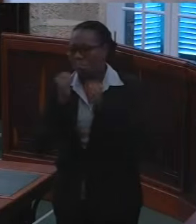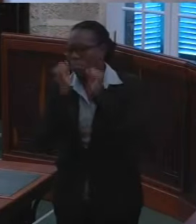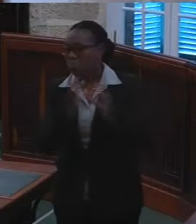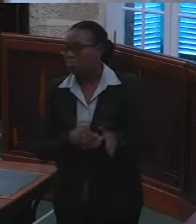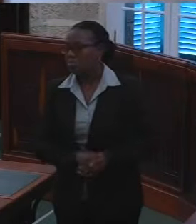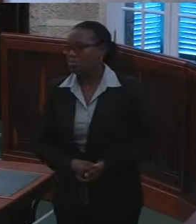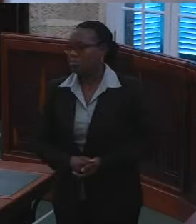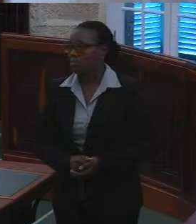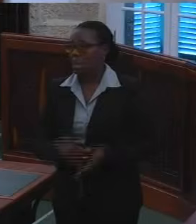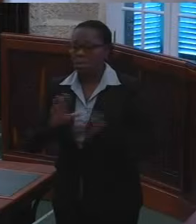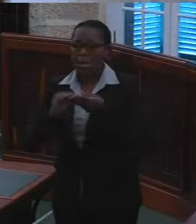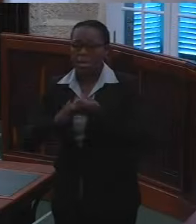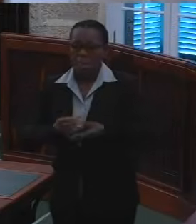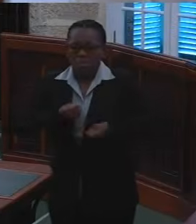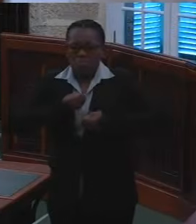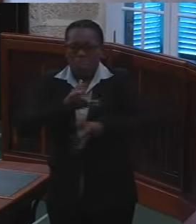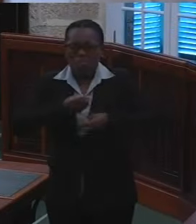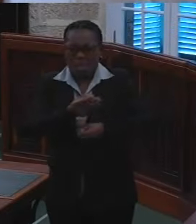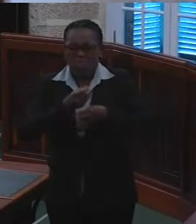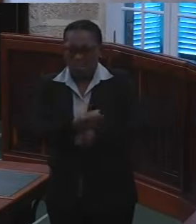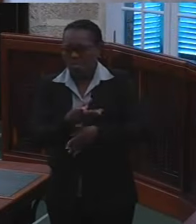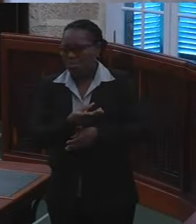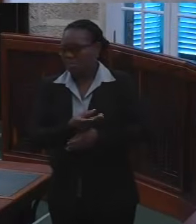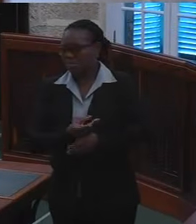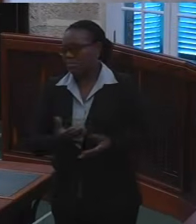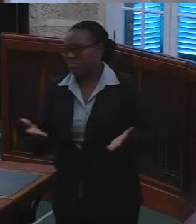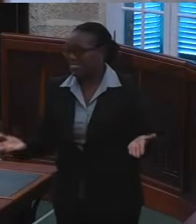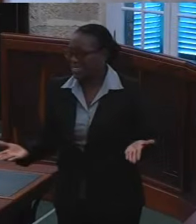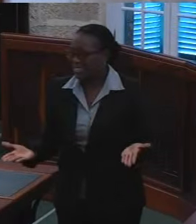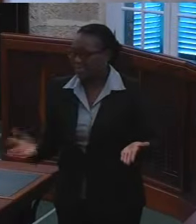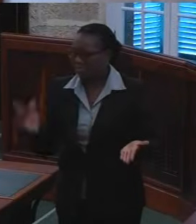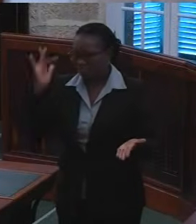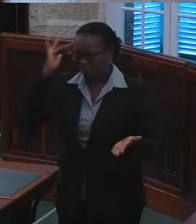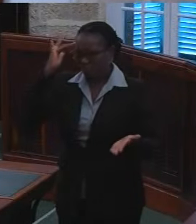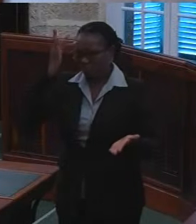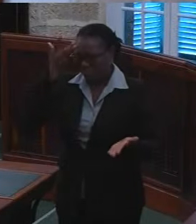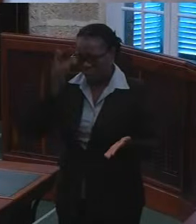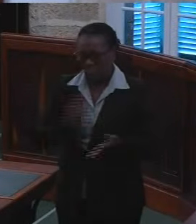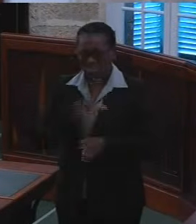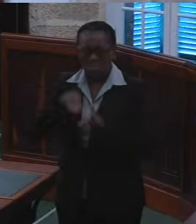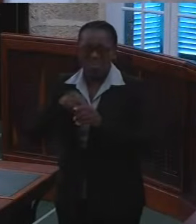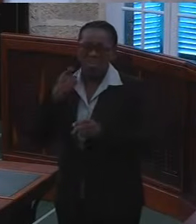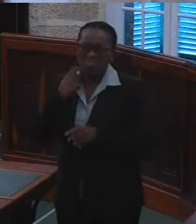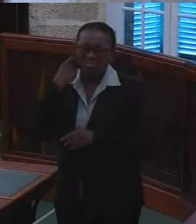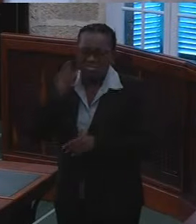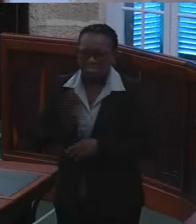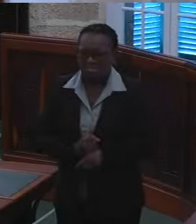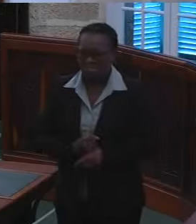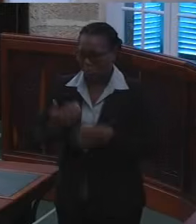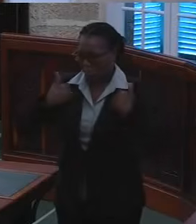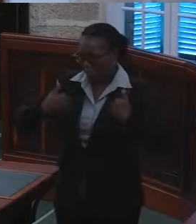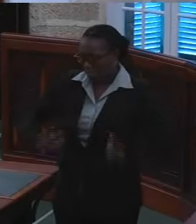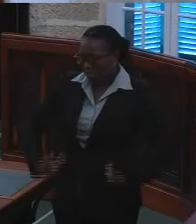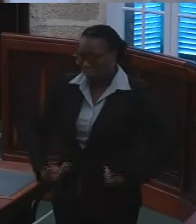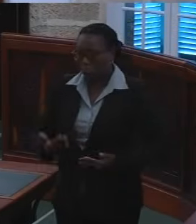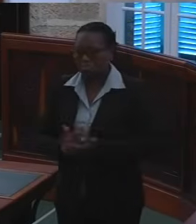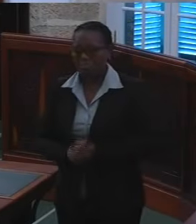Verbal abuse, psychological, sexual, physical, even